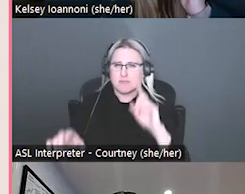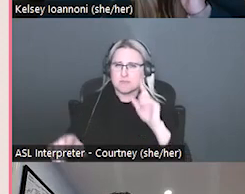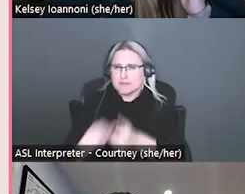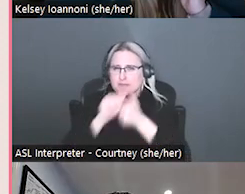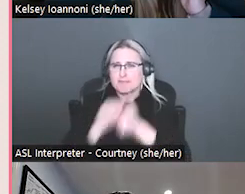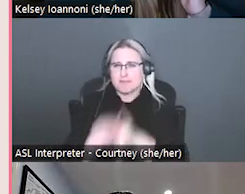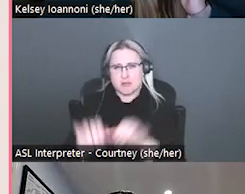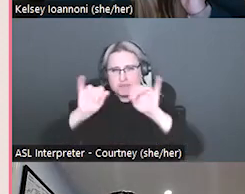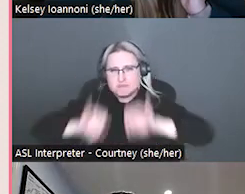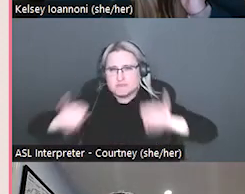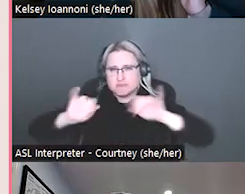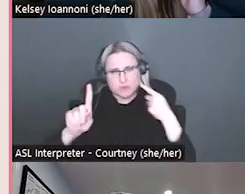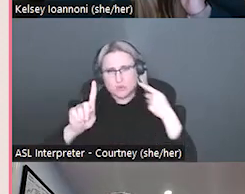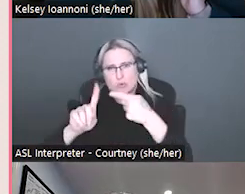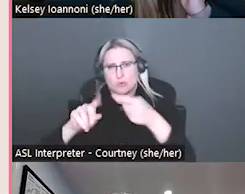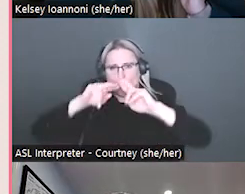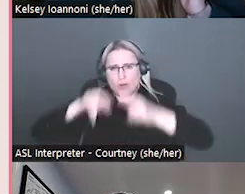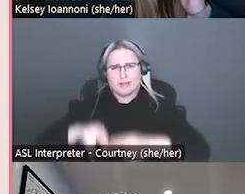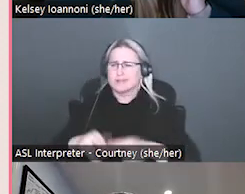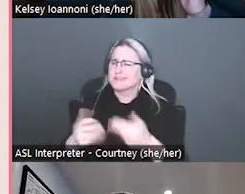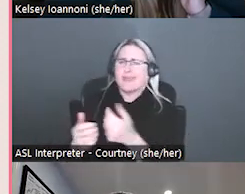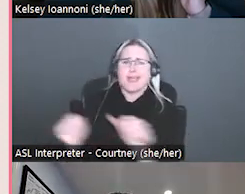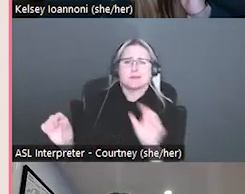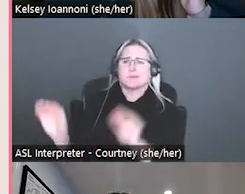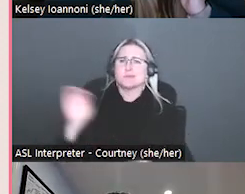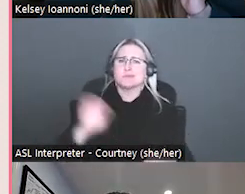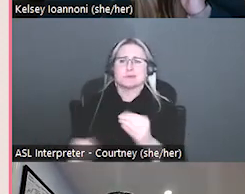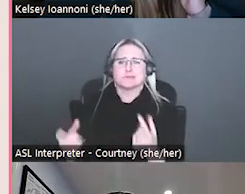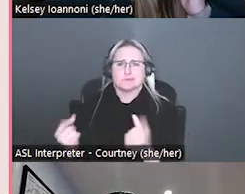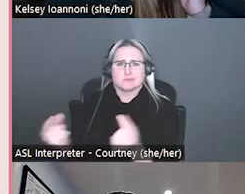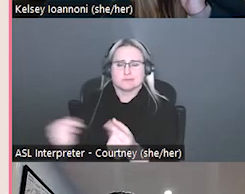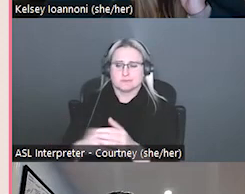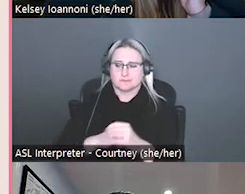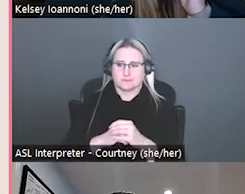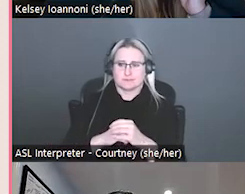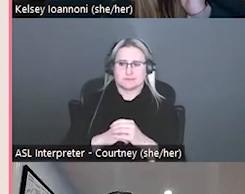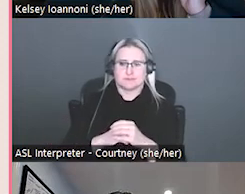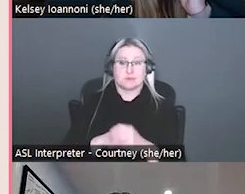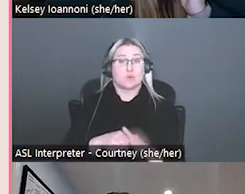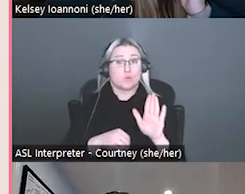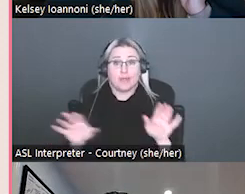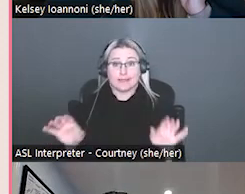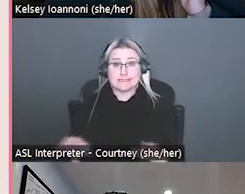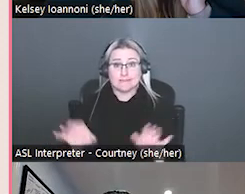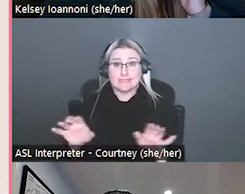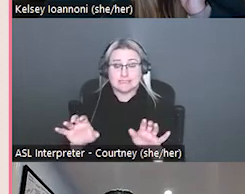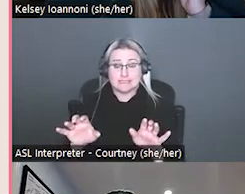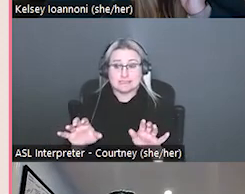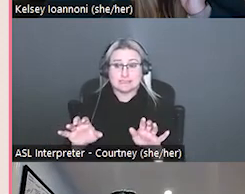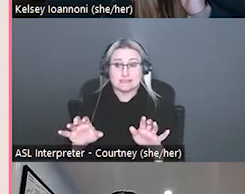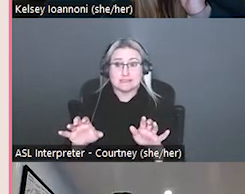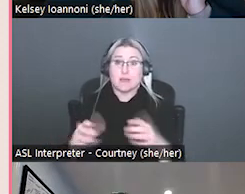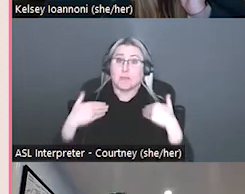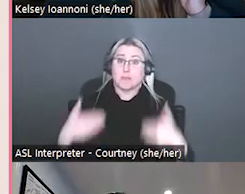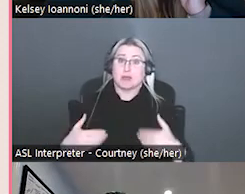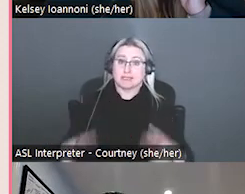for the purpose of weight loss. So what's happening here is that underlying these activities then is like body acceptance